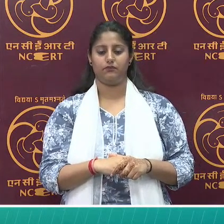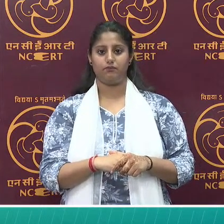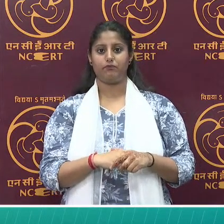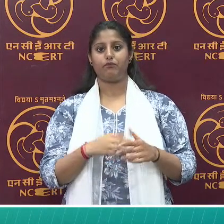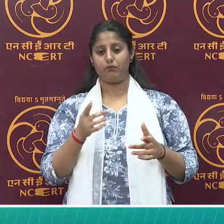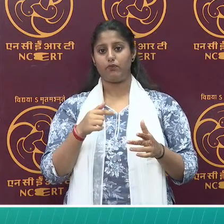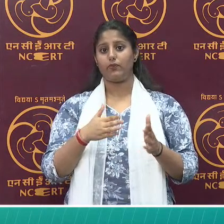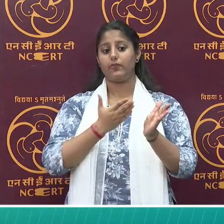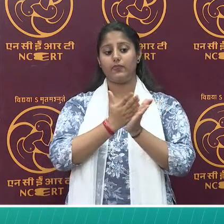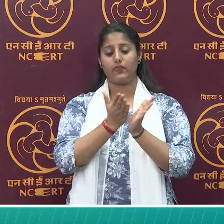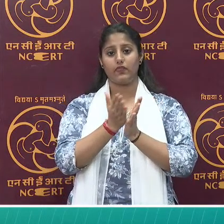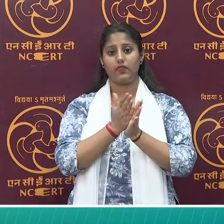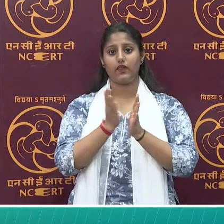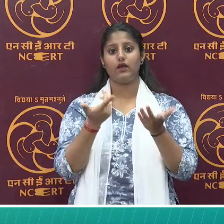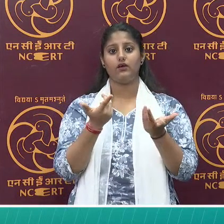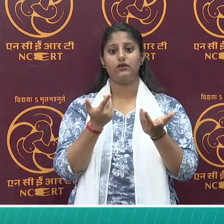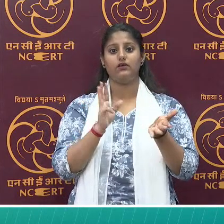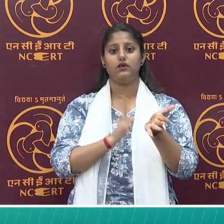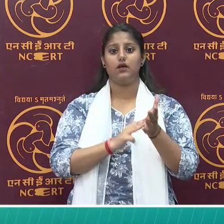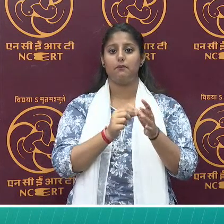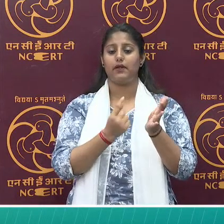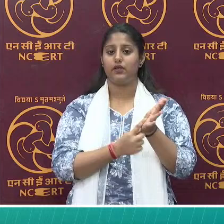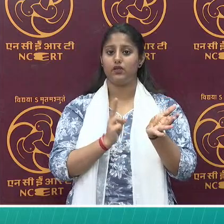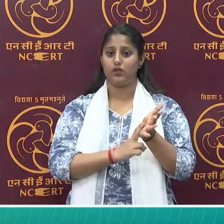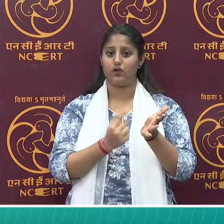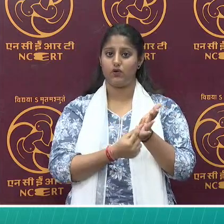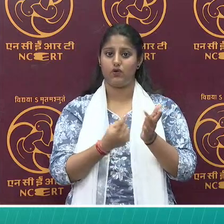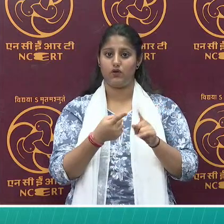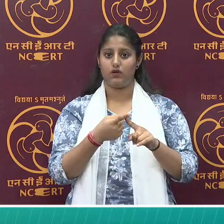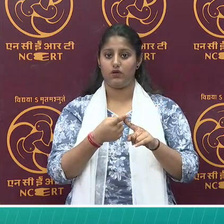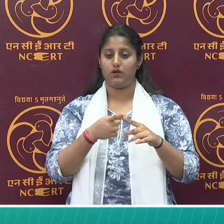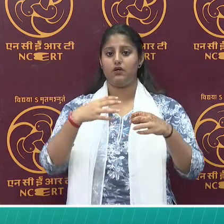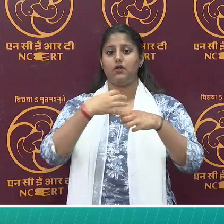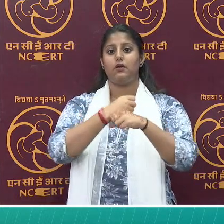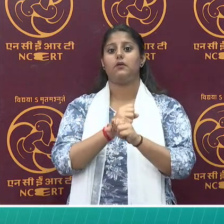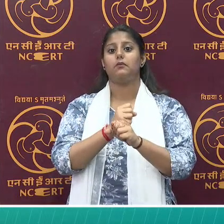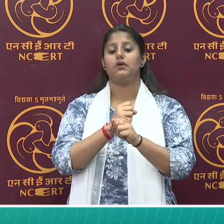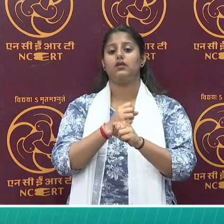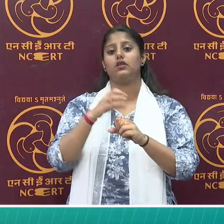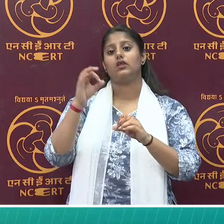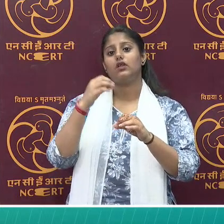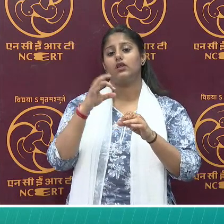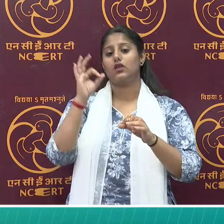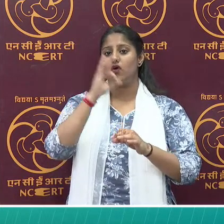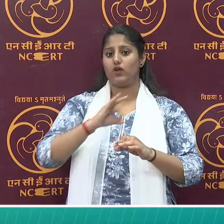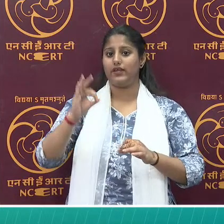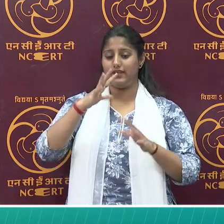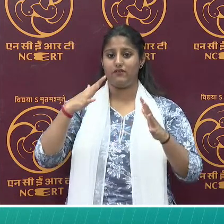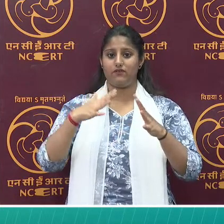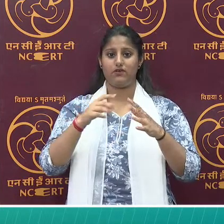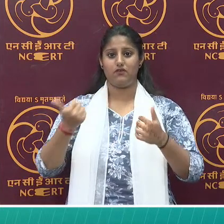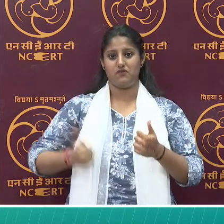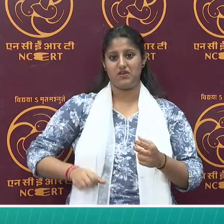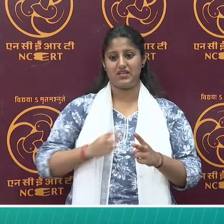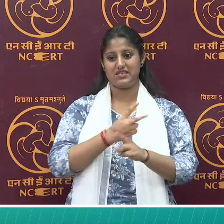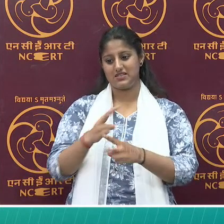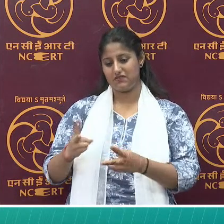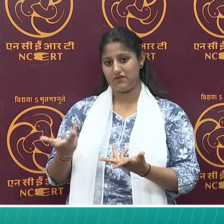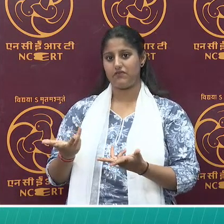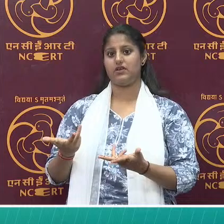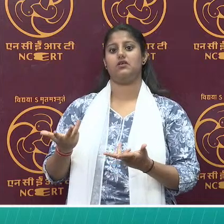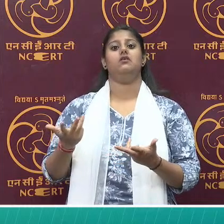methods wherein we are using manures. Manures are made by organic waste, leaves,